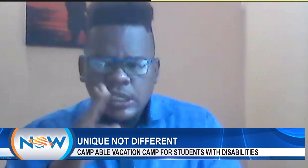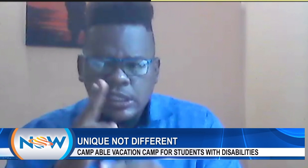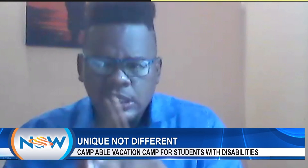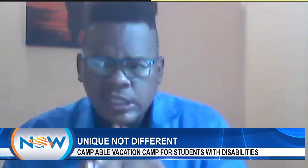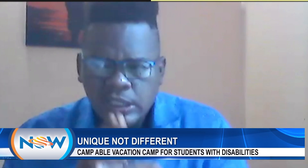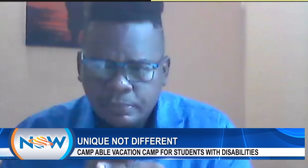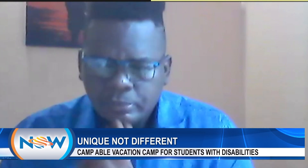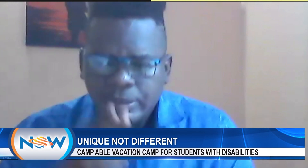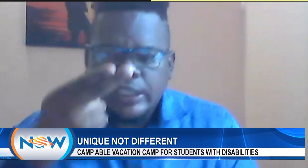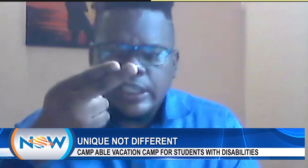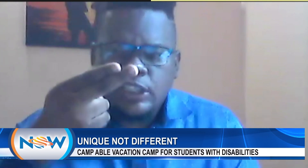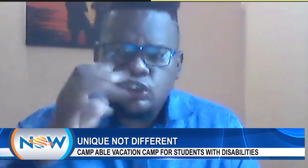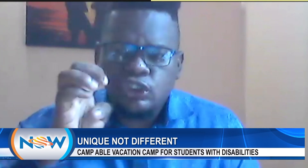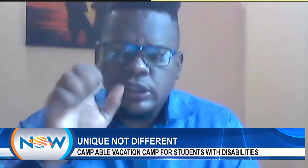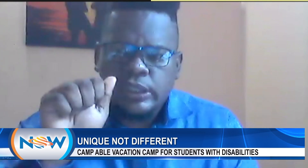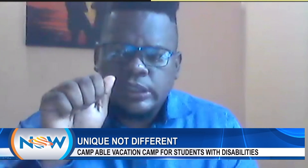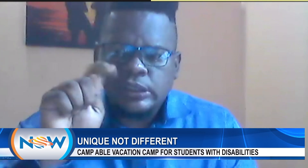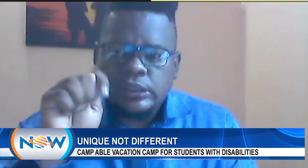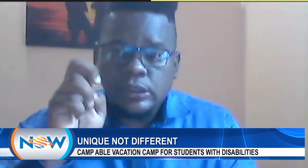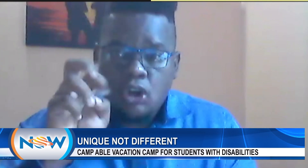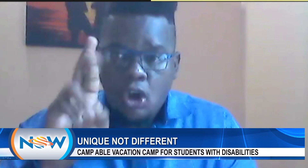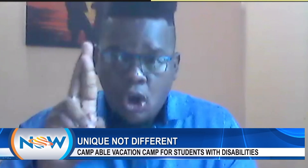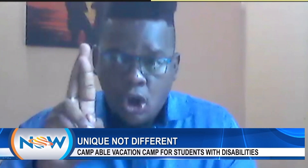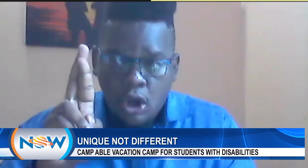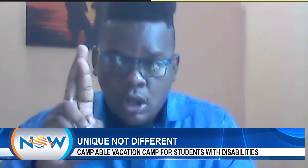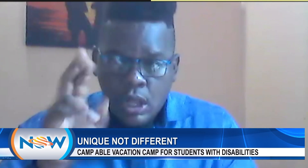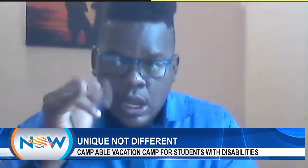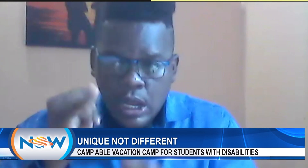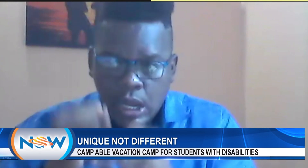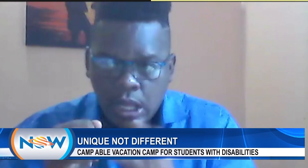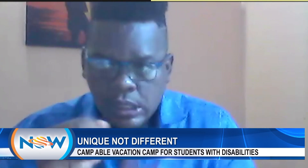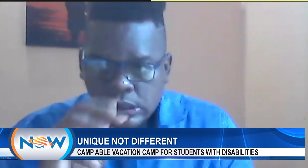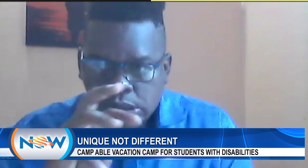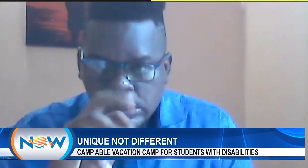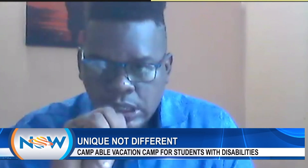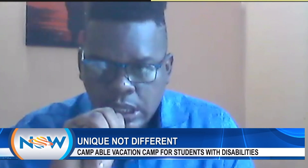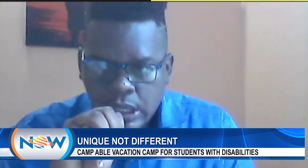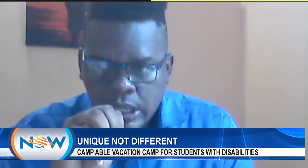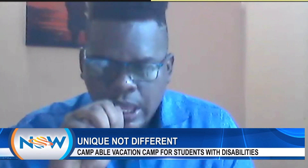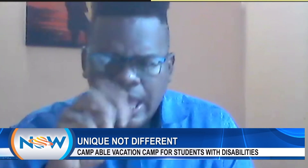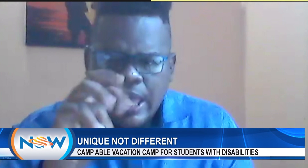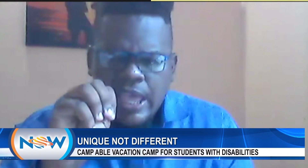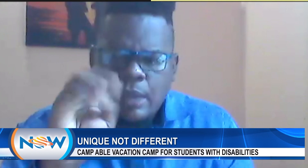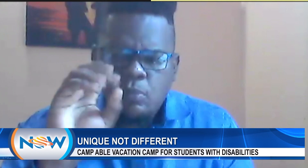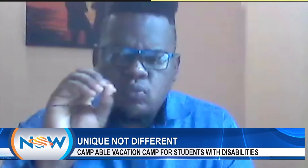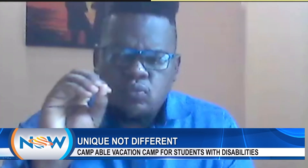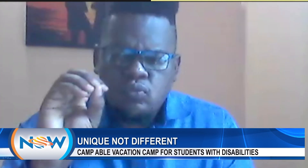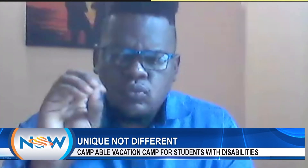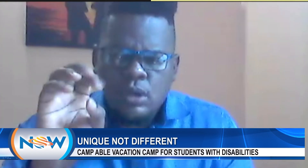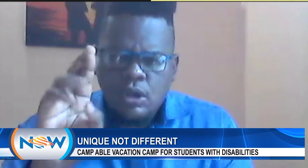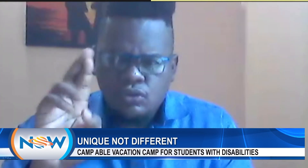2002. Her name is Heather